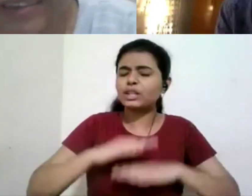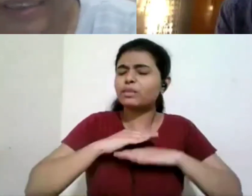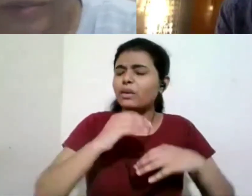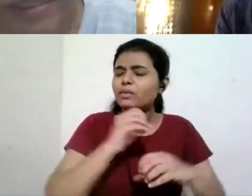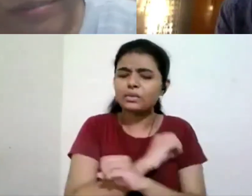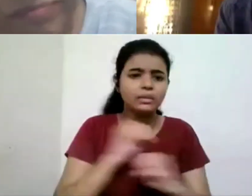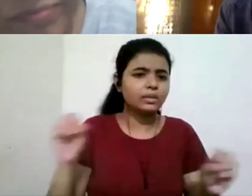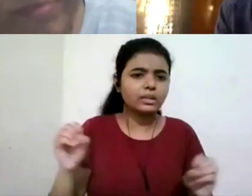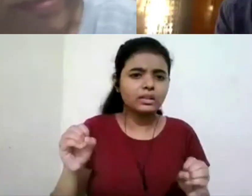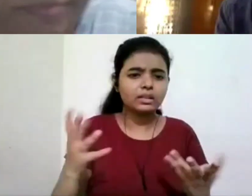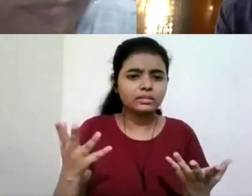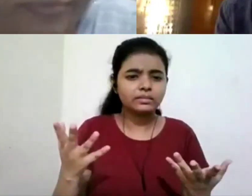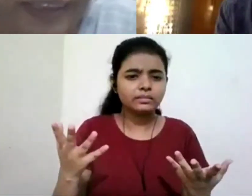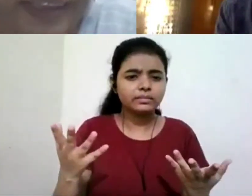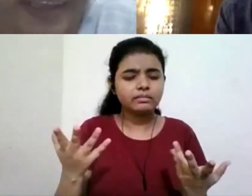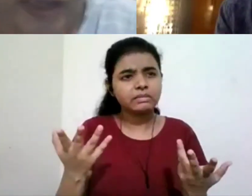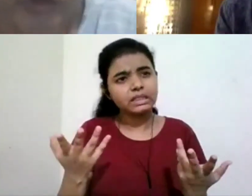like,